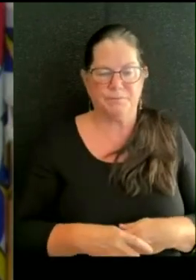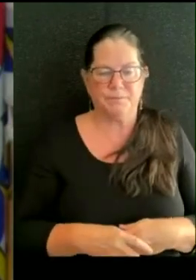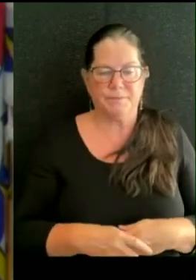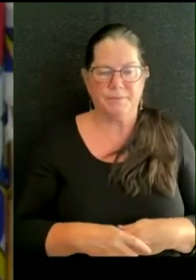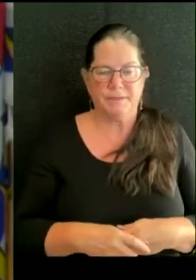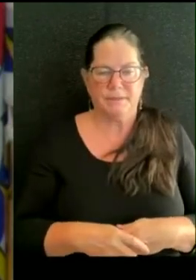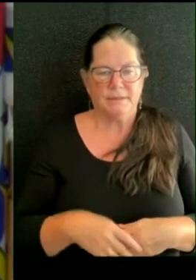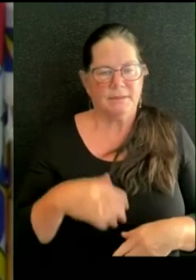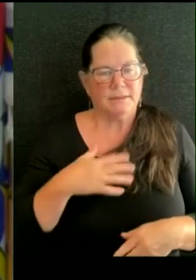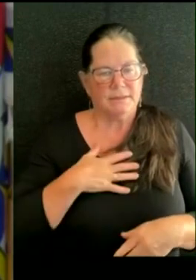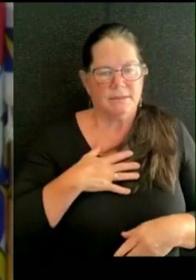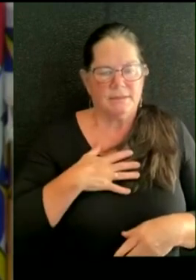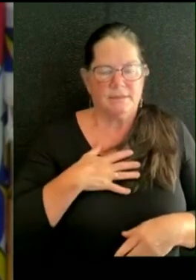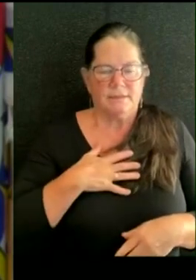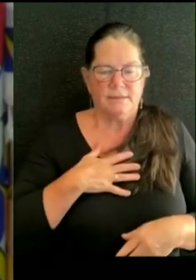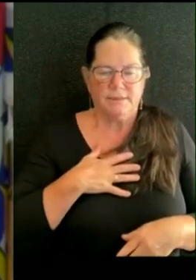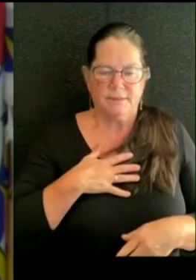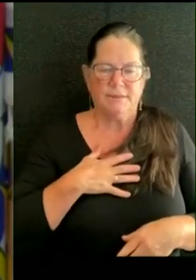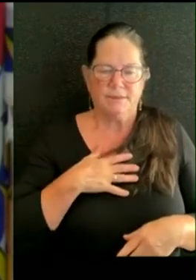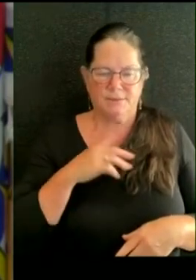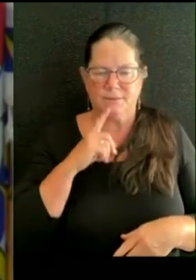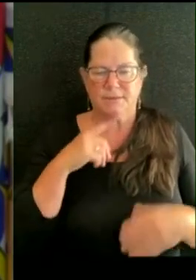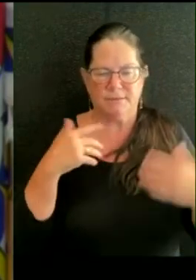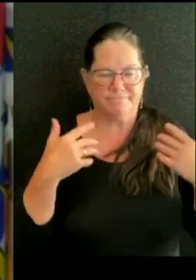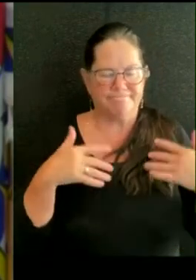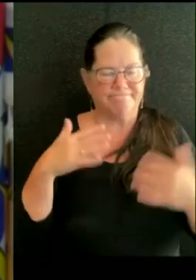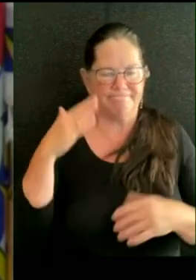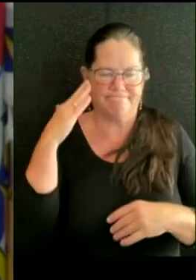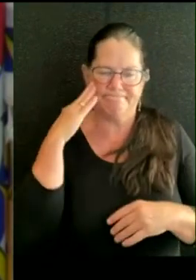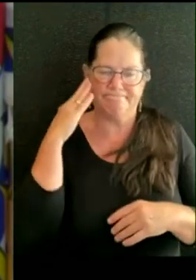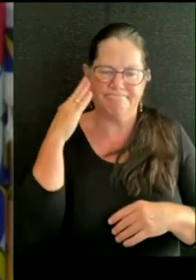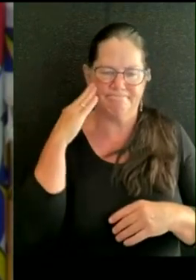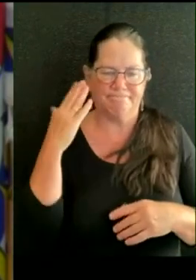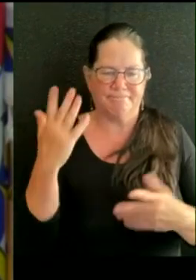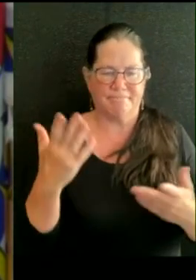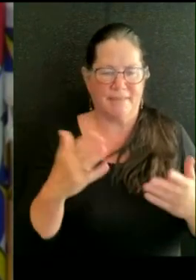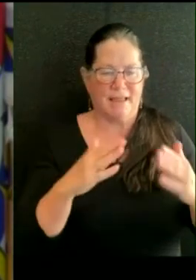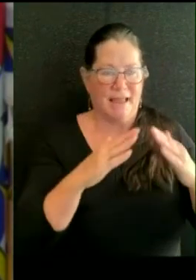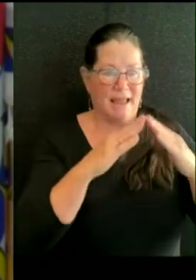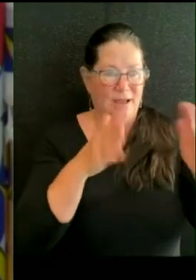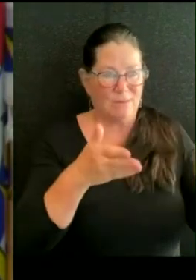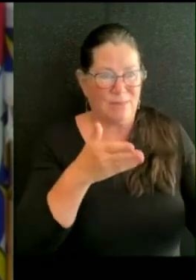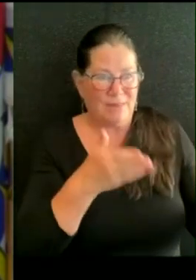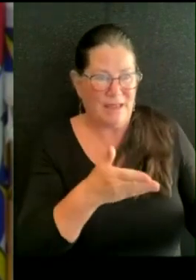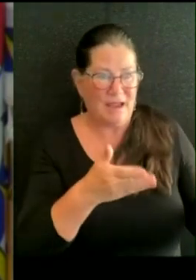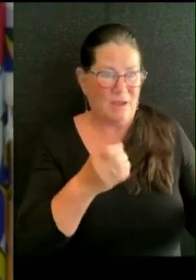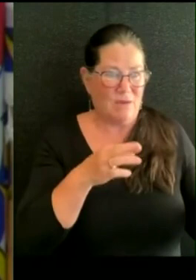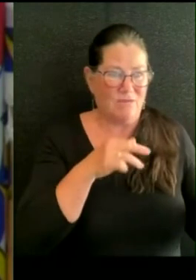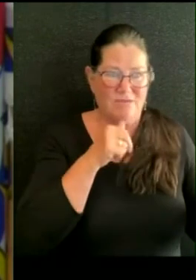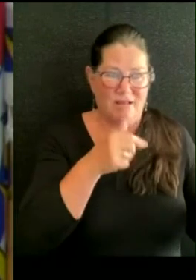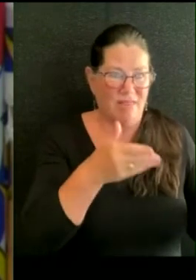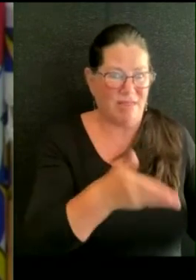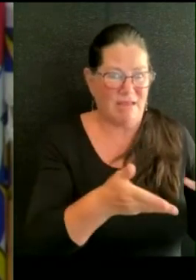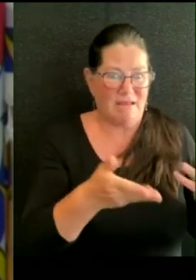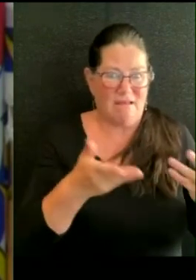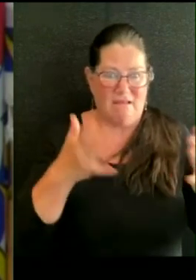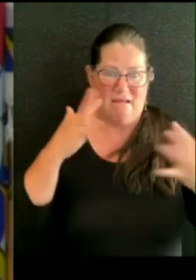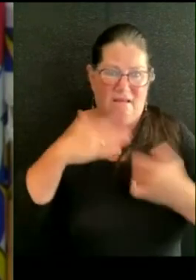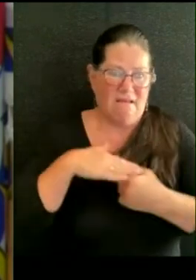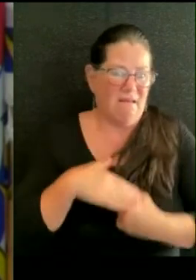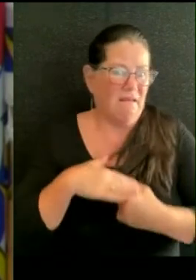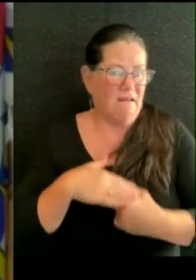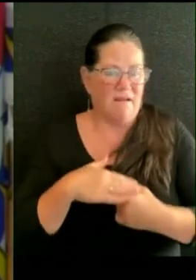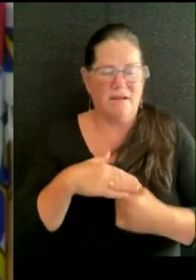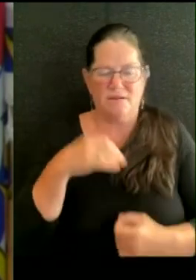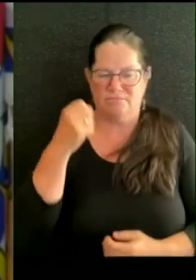As we know, waiting for the status of your property has been very stressful. And it was really